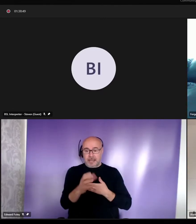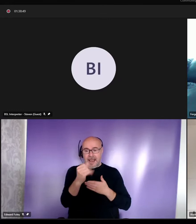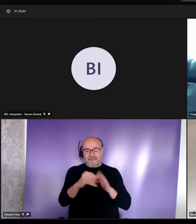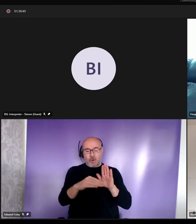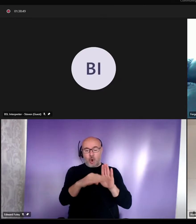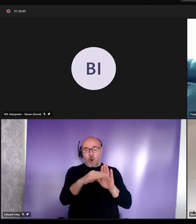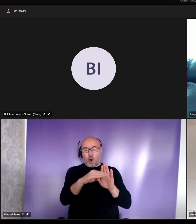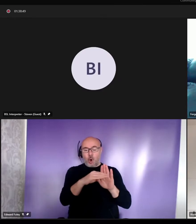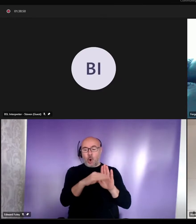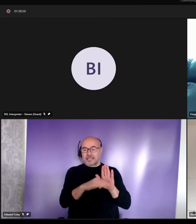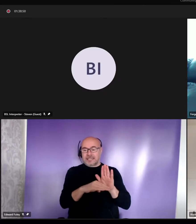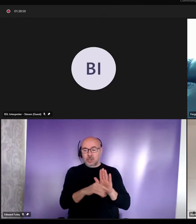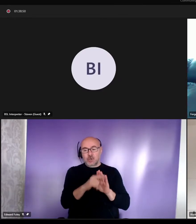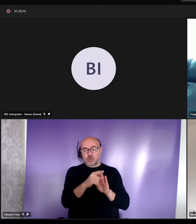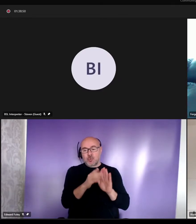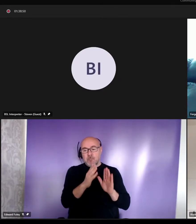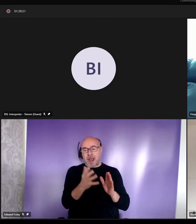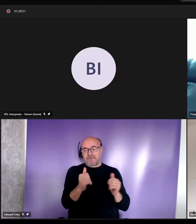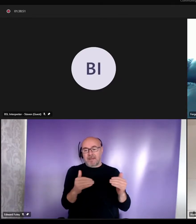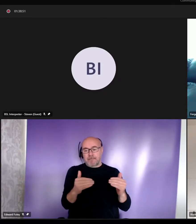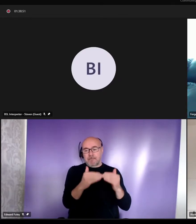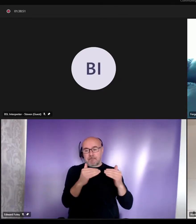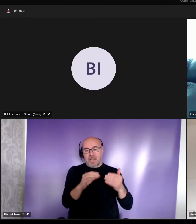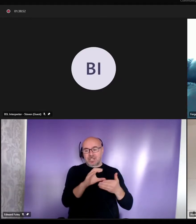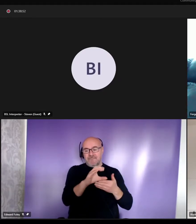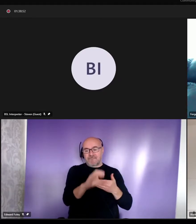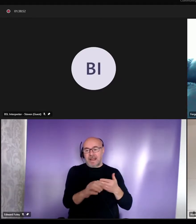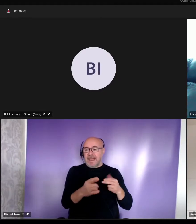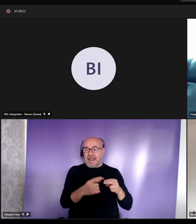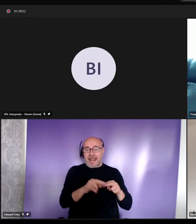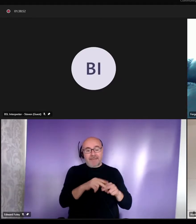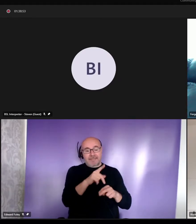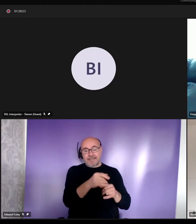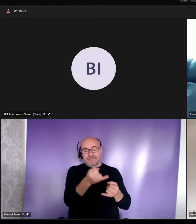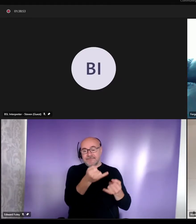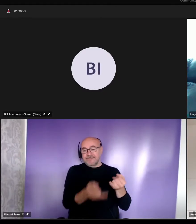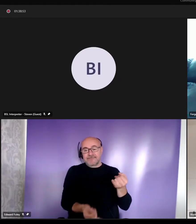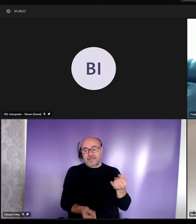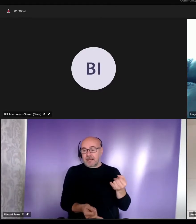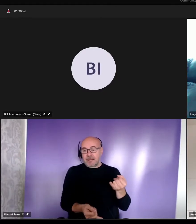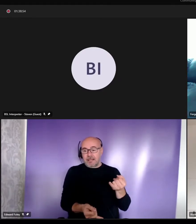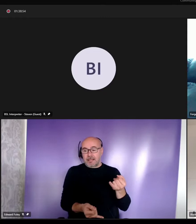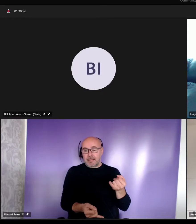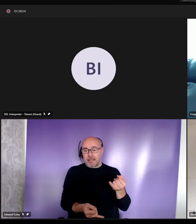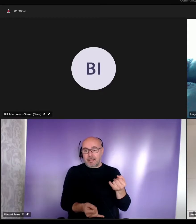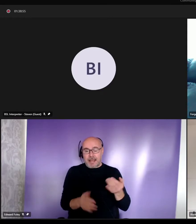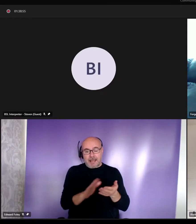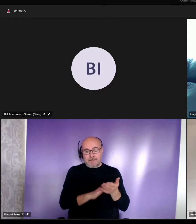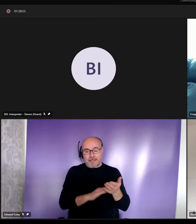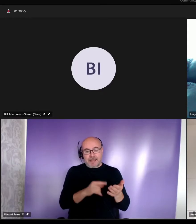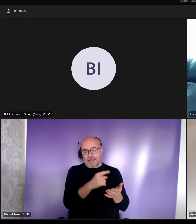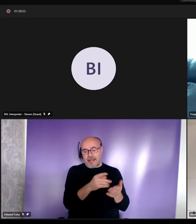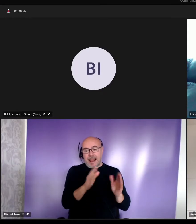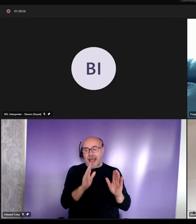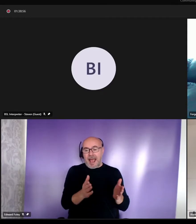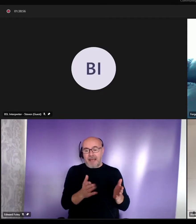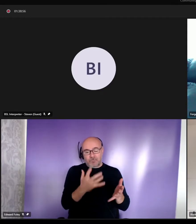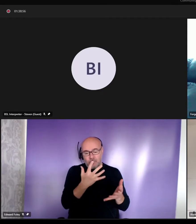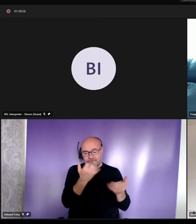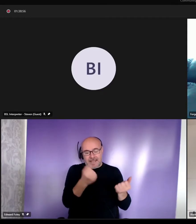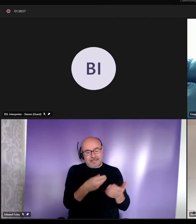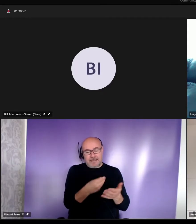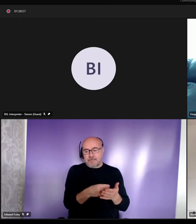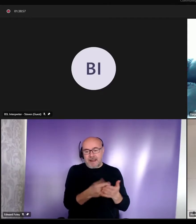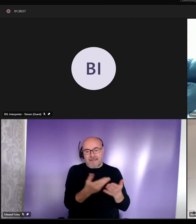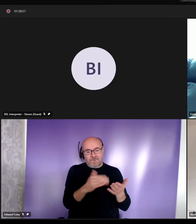being in place. So if those funds don't come forward, then they'll have to find the match from elsewhere. Councillor Nealon.